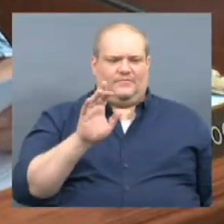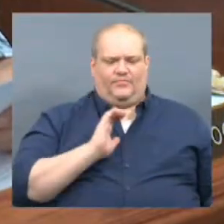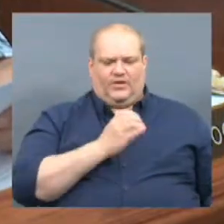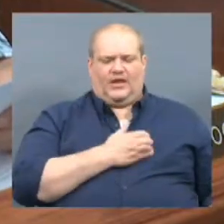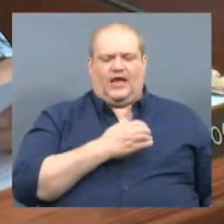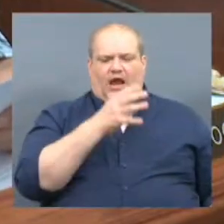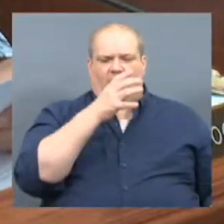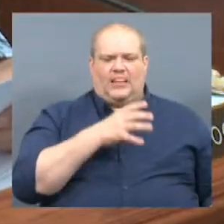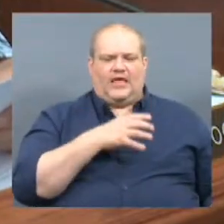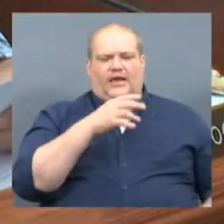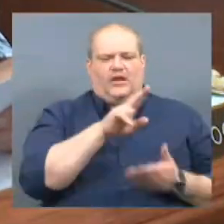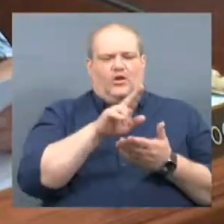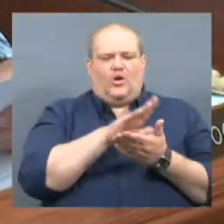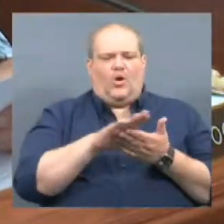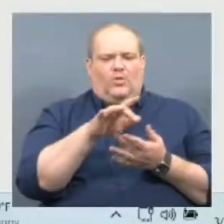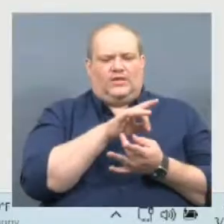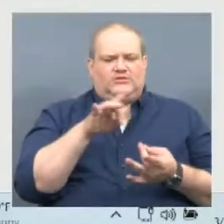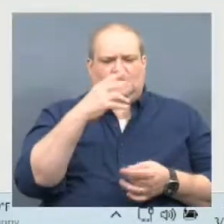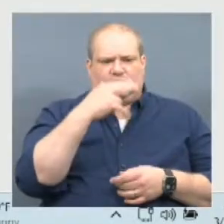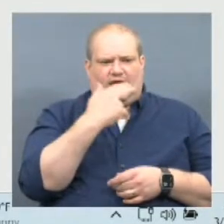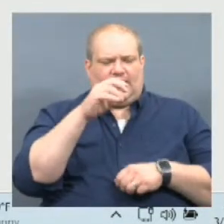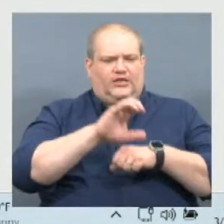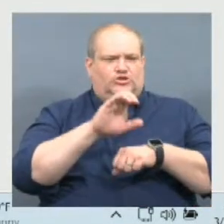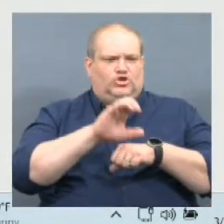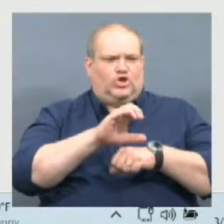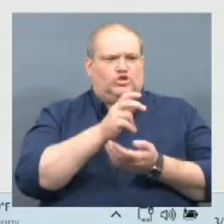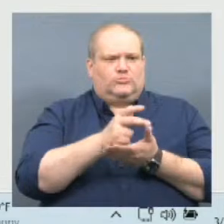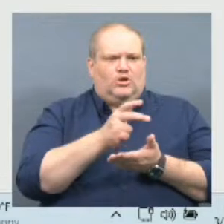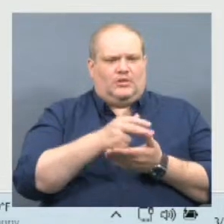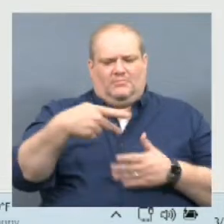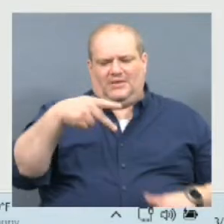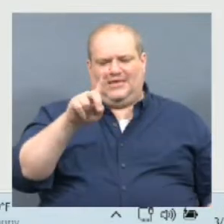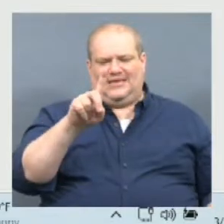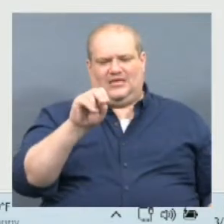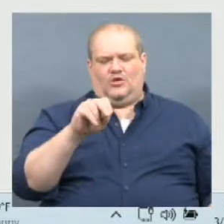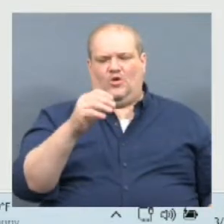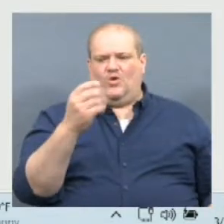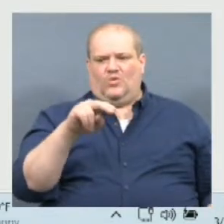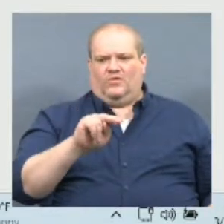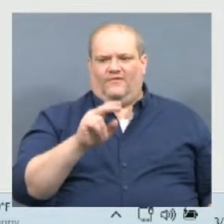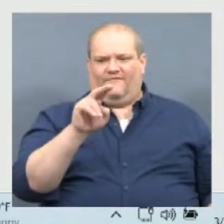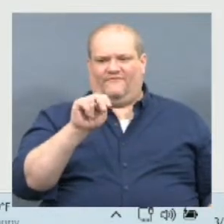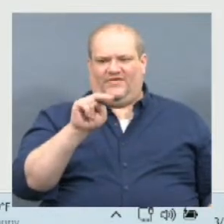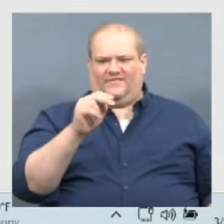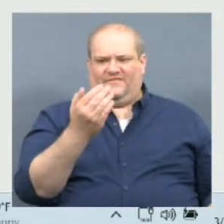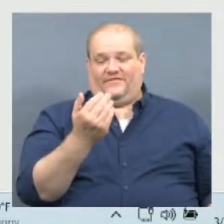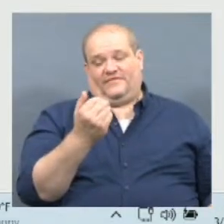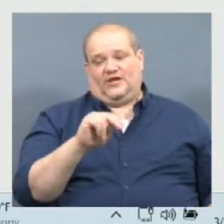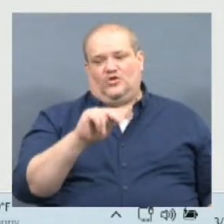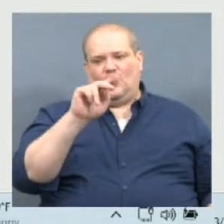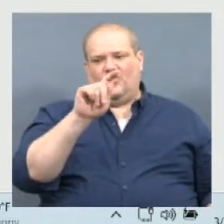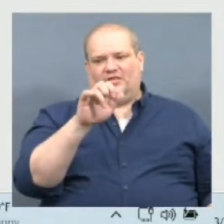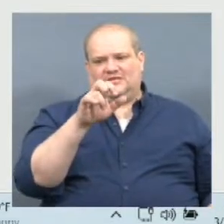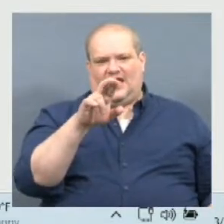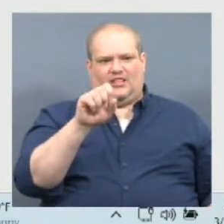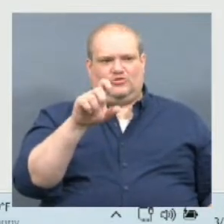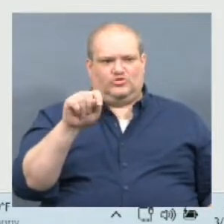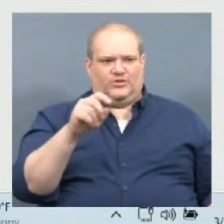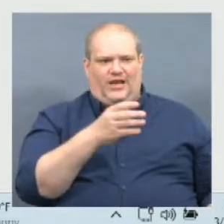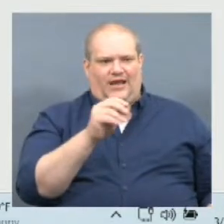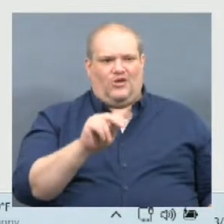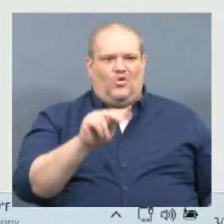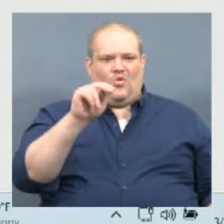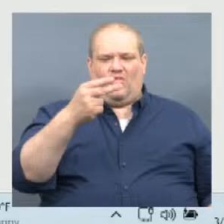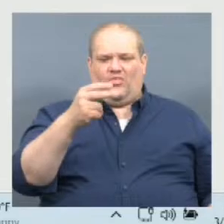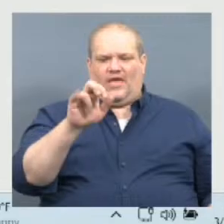Lady of the Holy Souls Catholic Church parking lot PDO located at 1015 North Tyler Street and 1016 through 1020 North Harrison